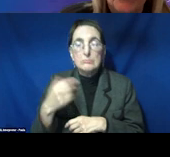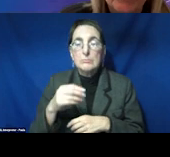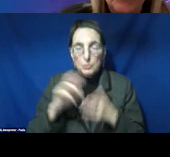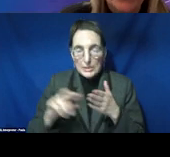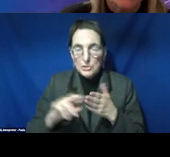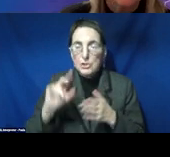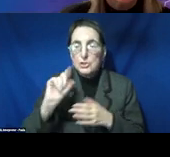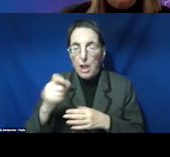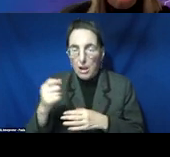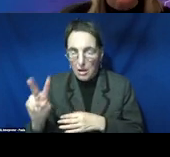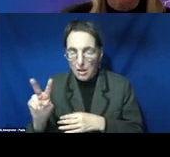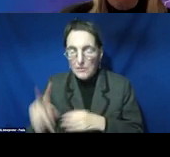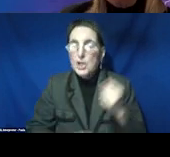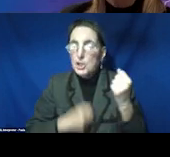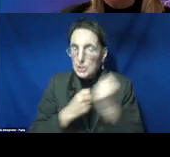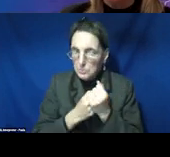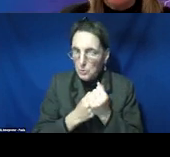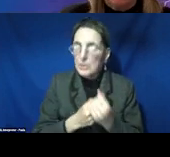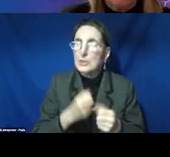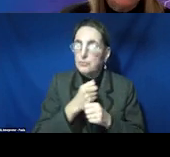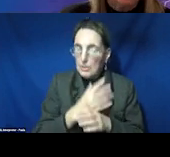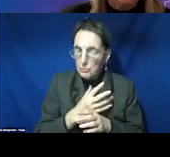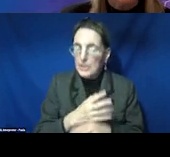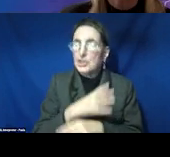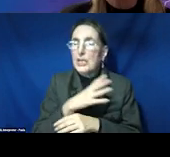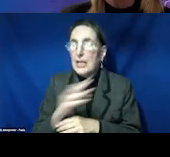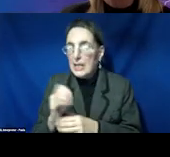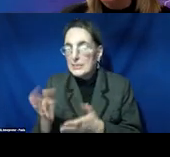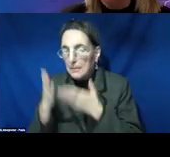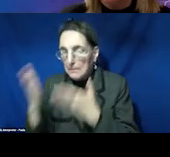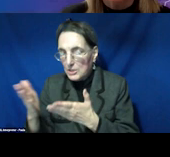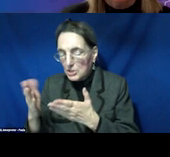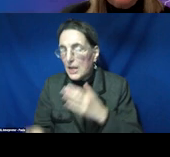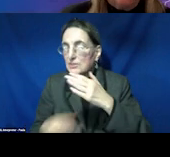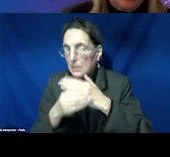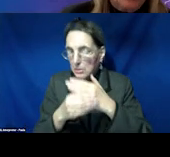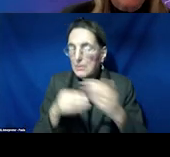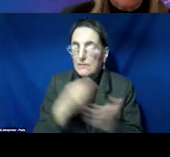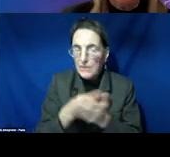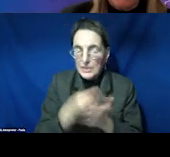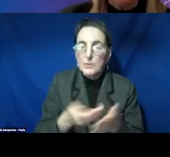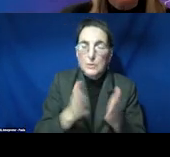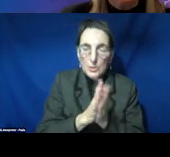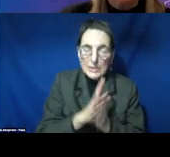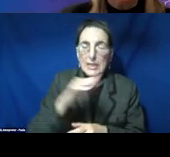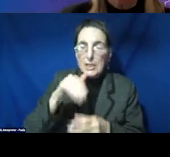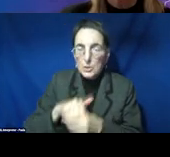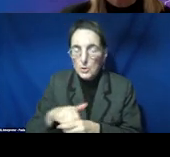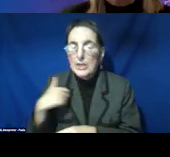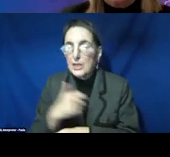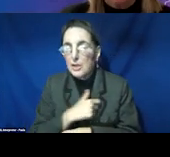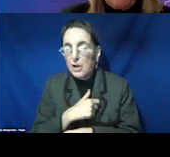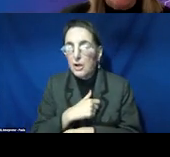support the preparation and submission of supplemental funding requests, including our career life balance